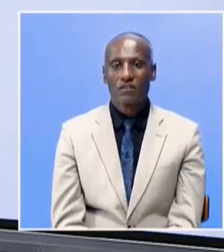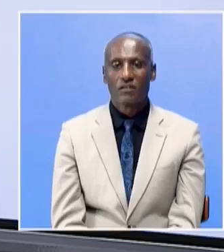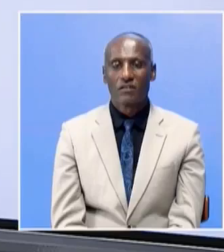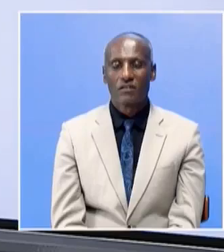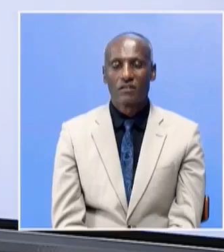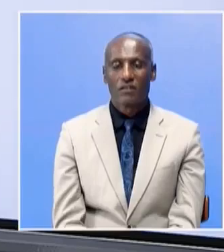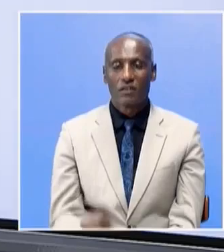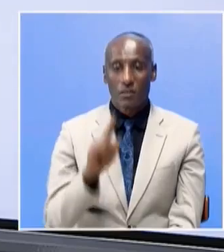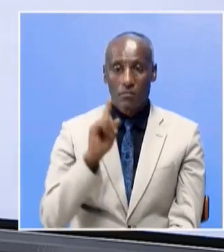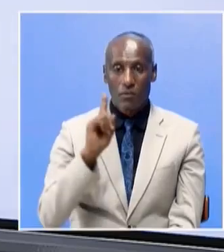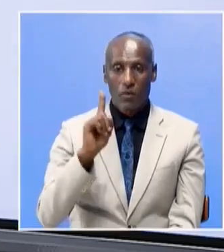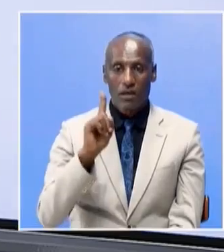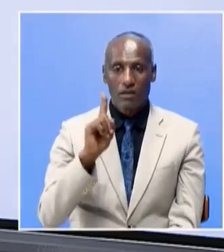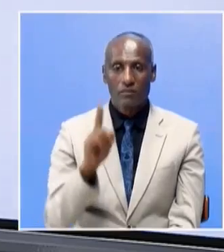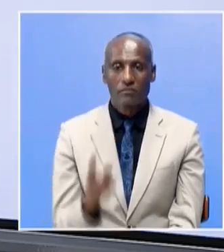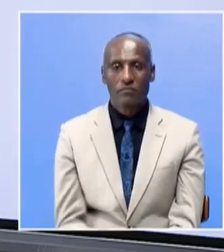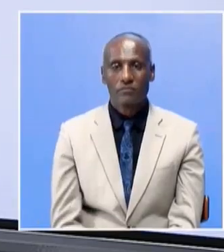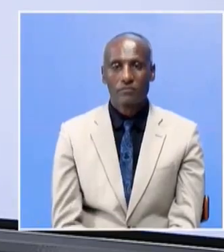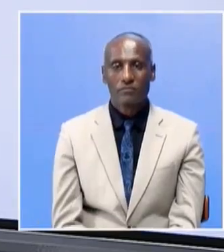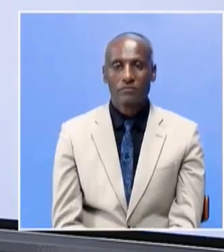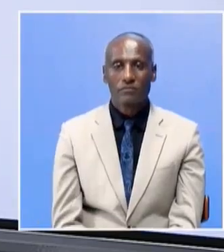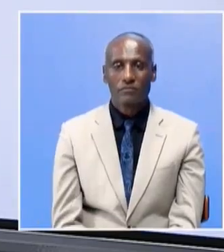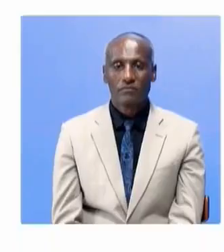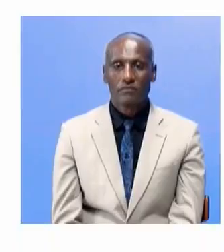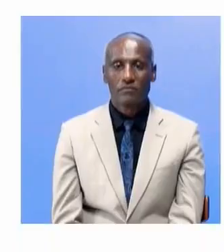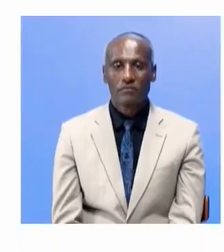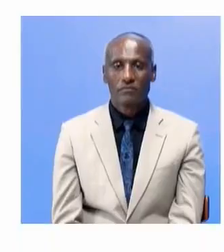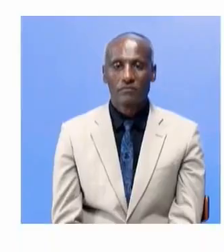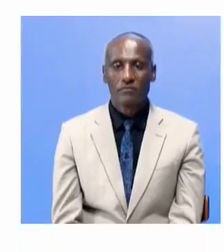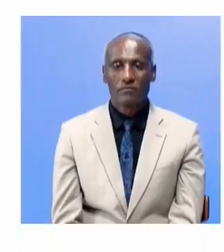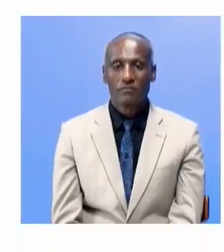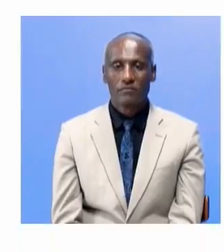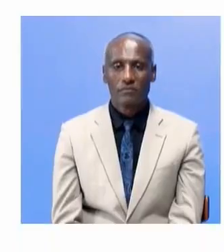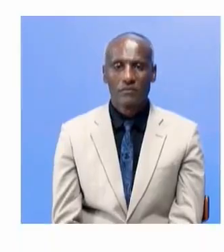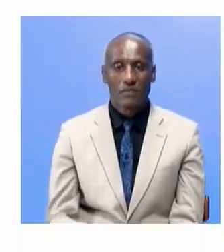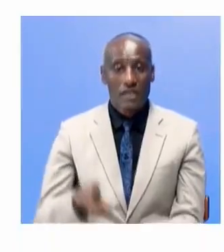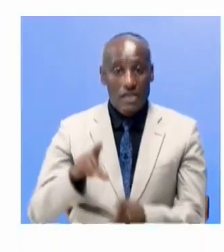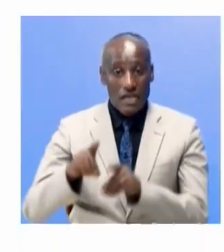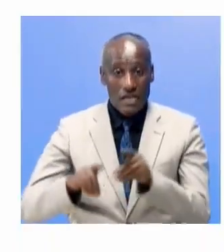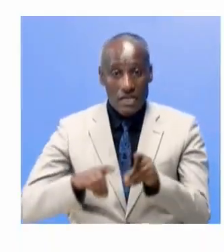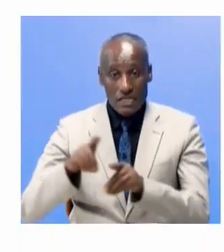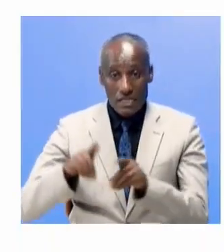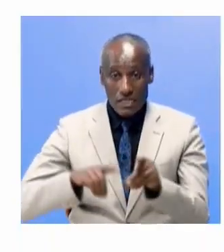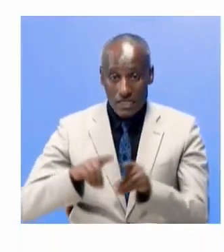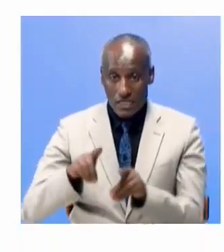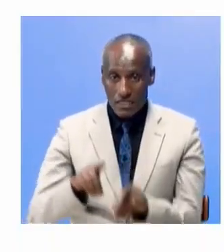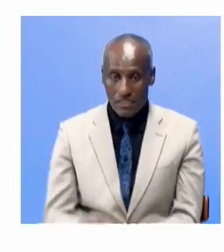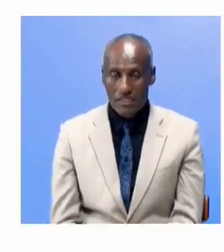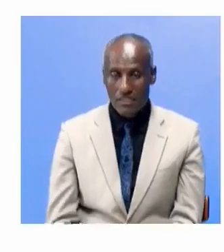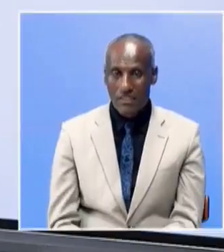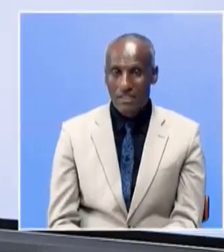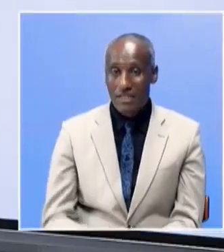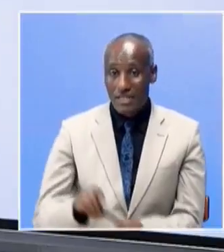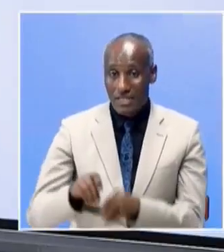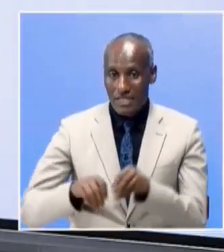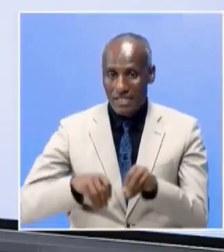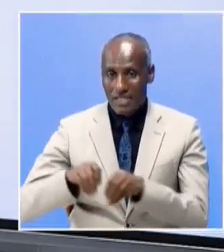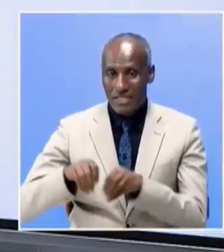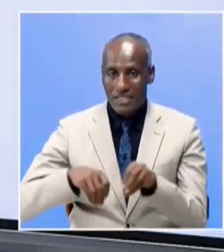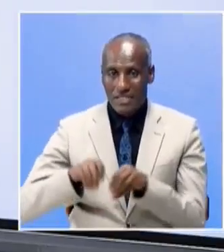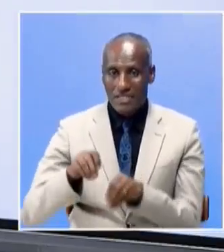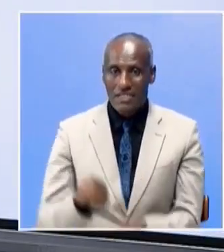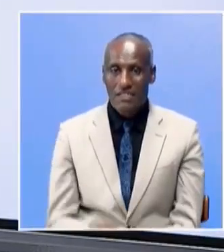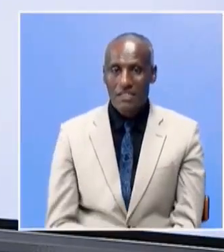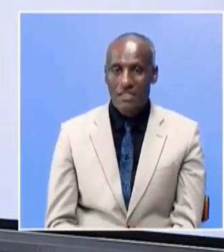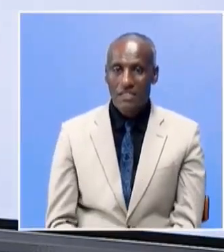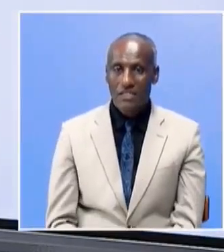Number one. We have to start from did. Don't forget. Bear your mind.